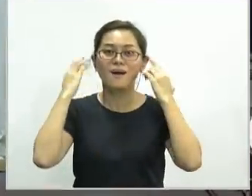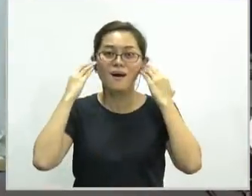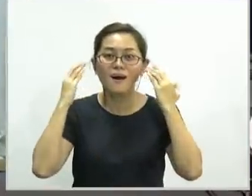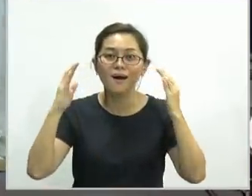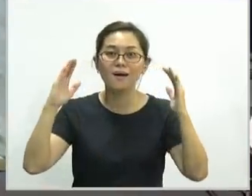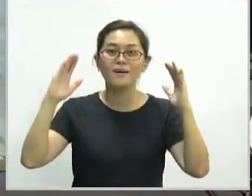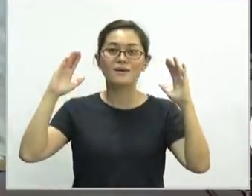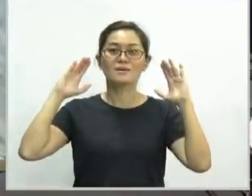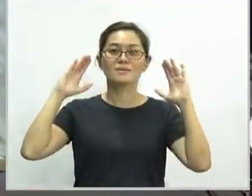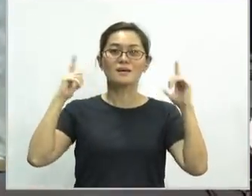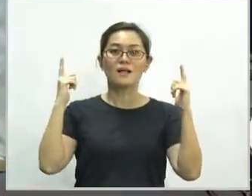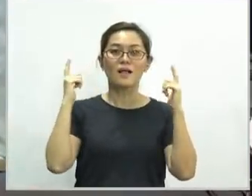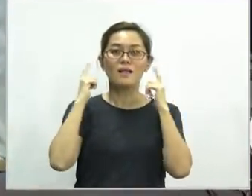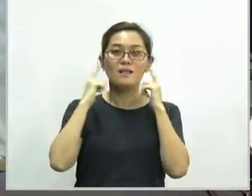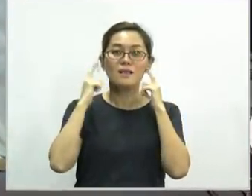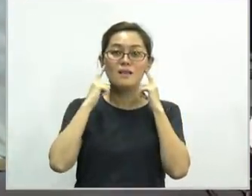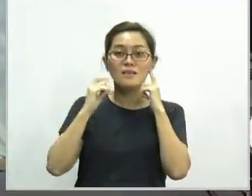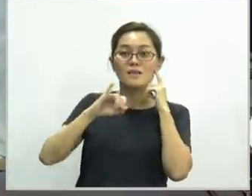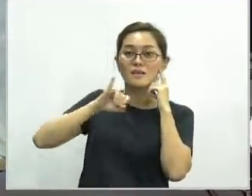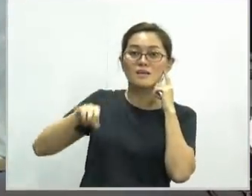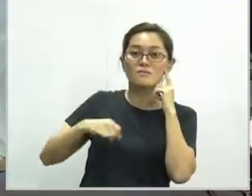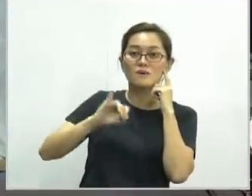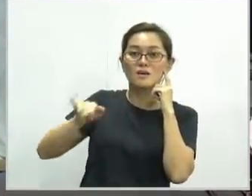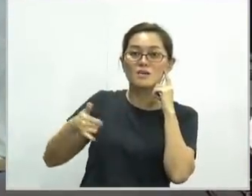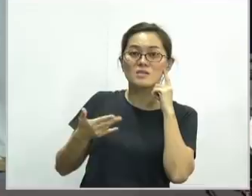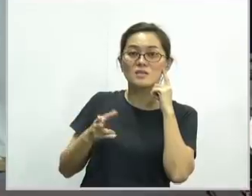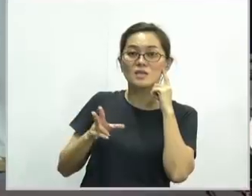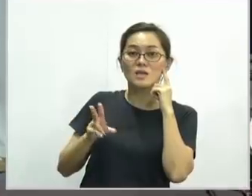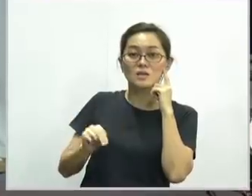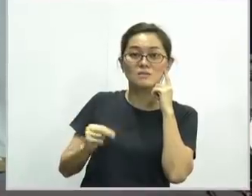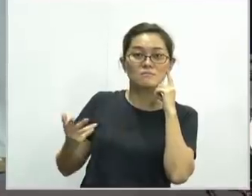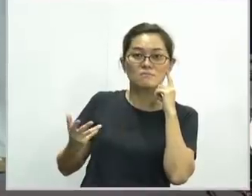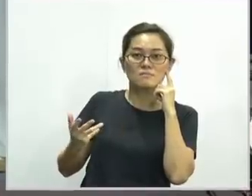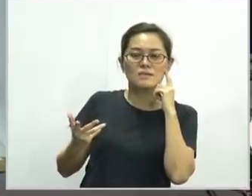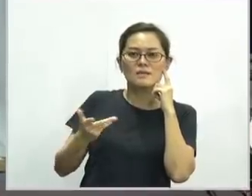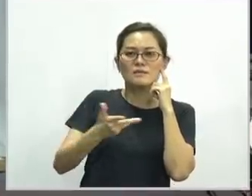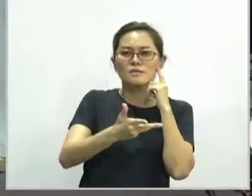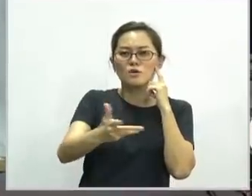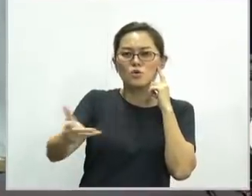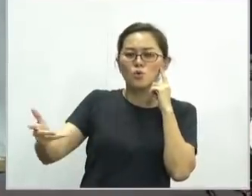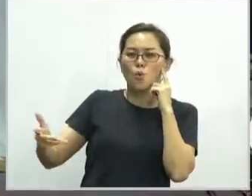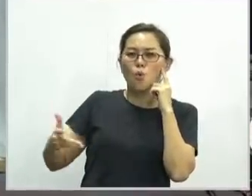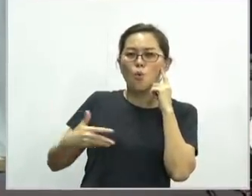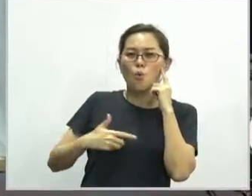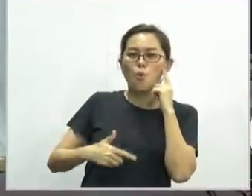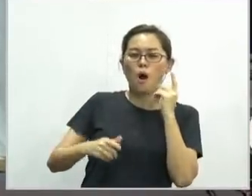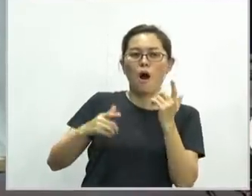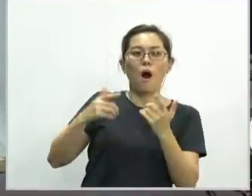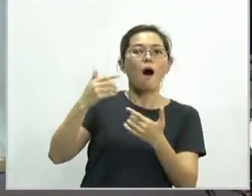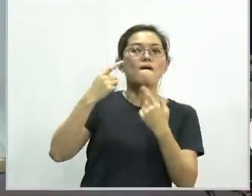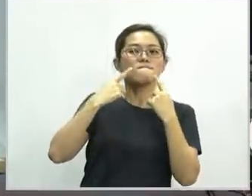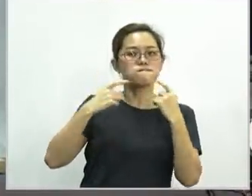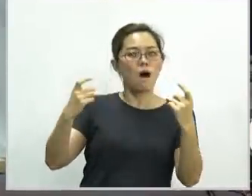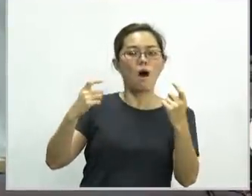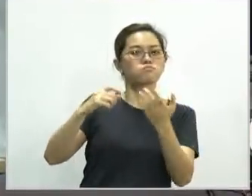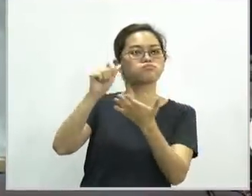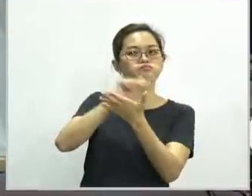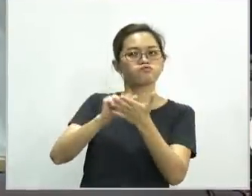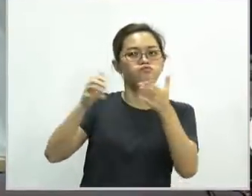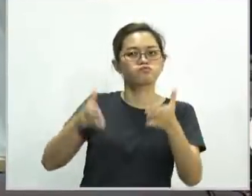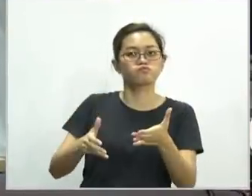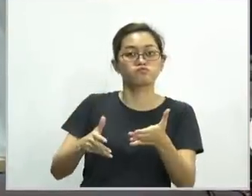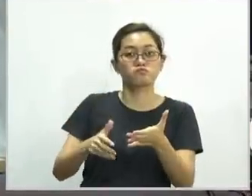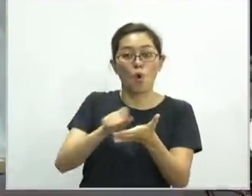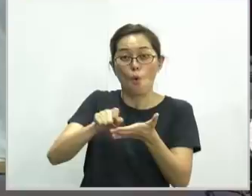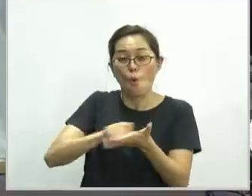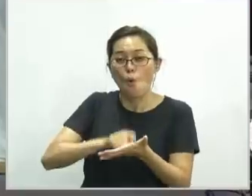listen to J.John, who is a renowned author, who have written 60 over